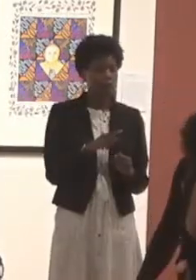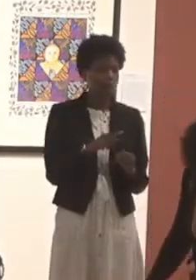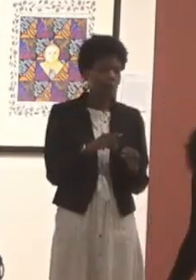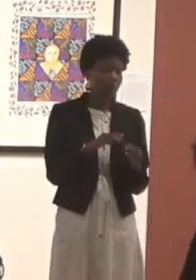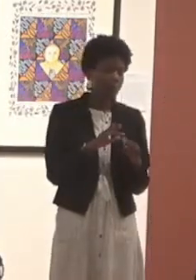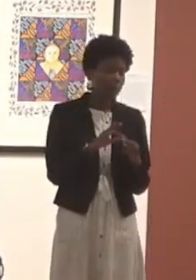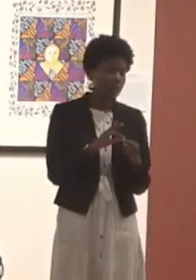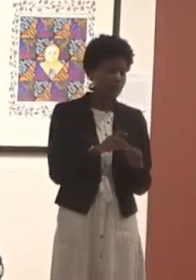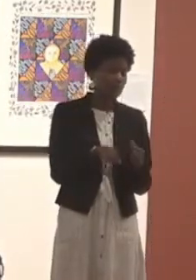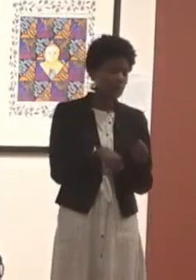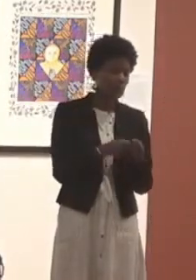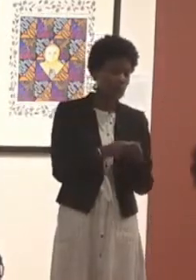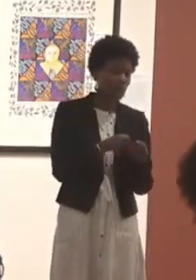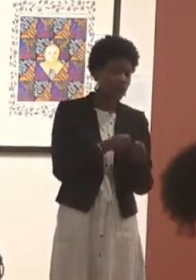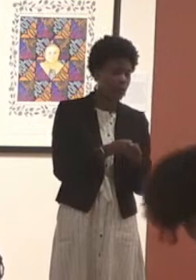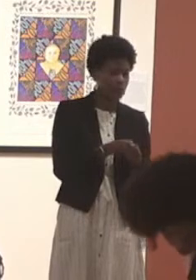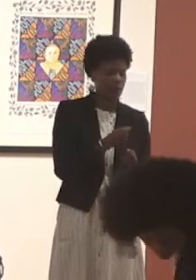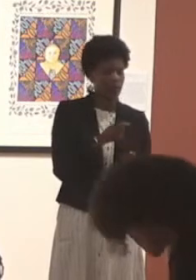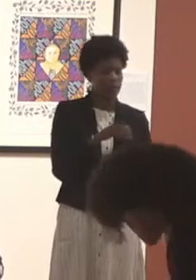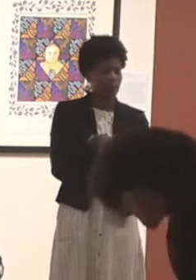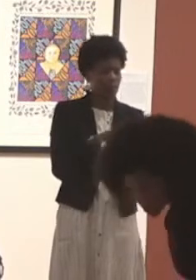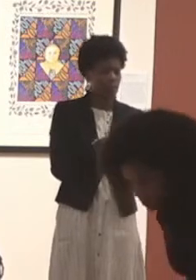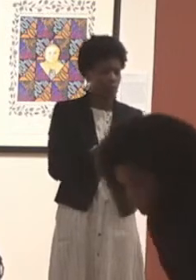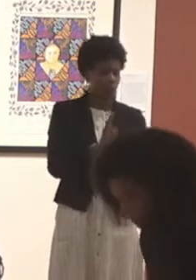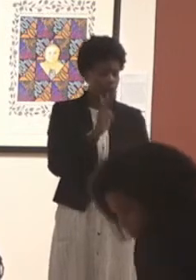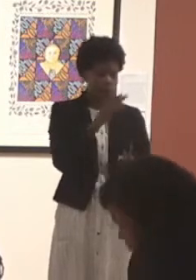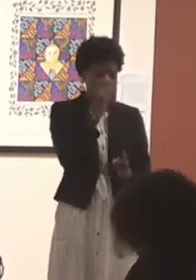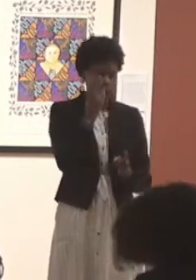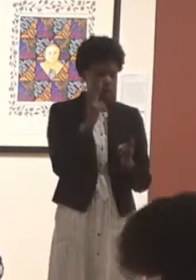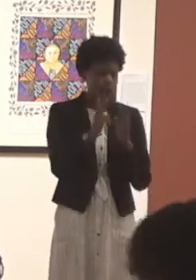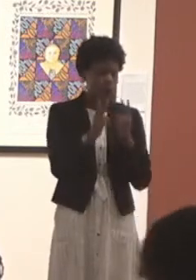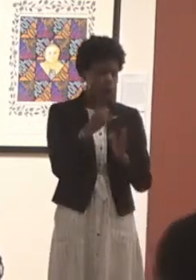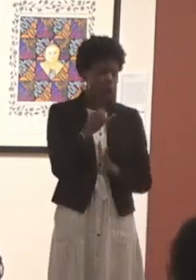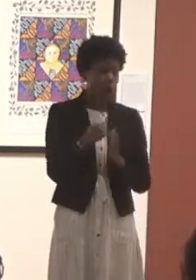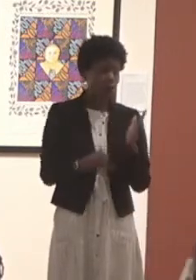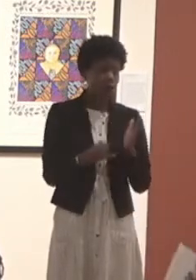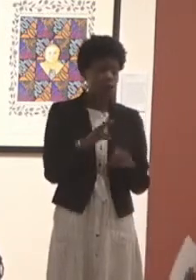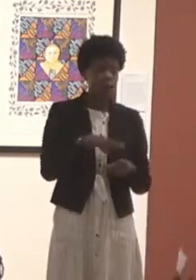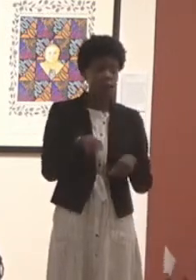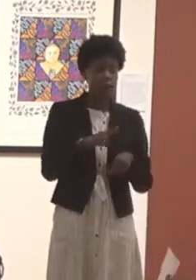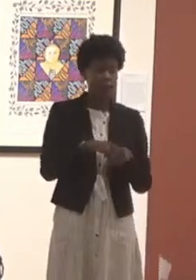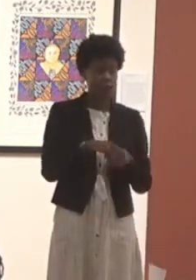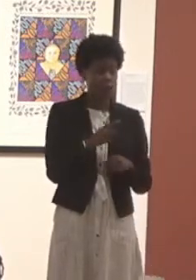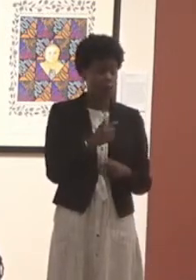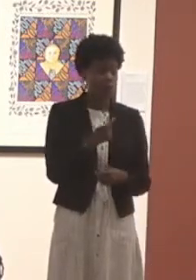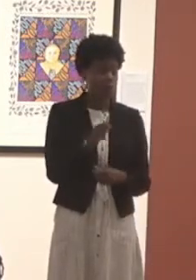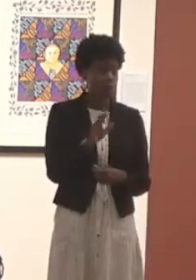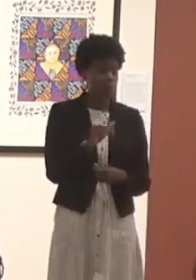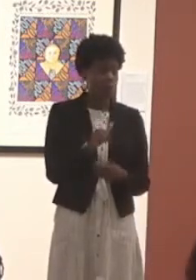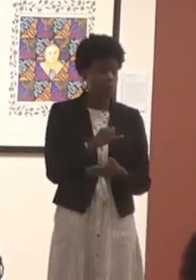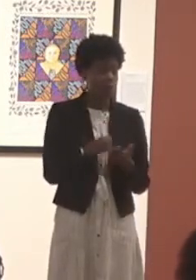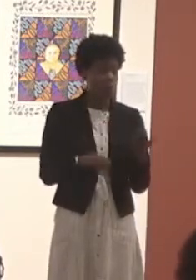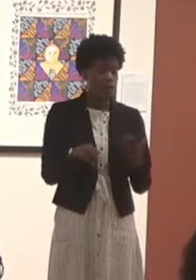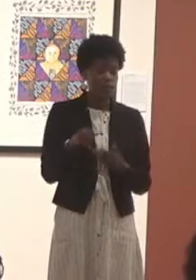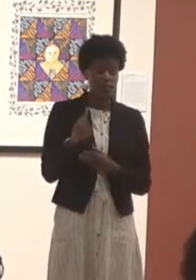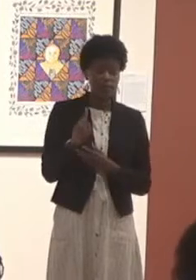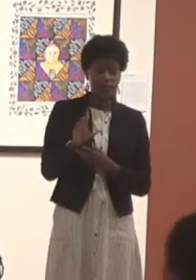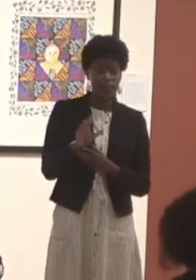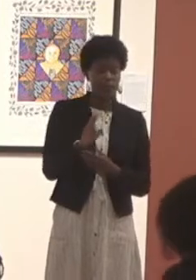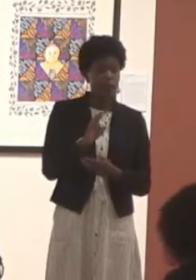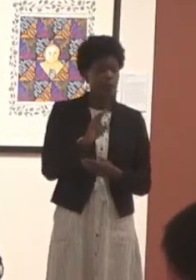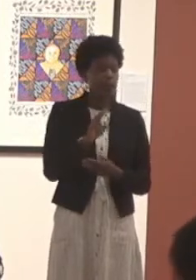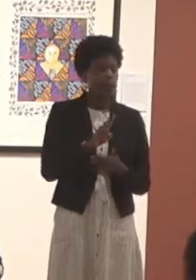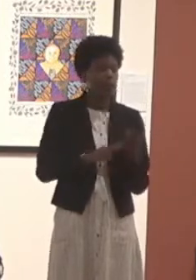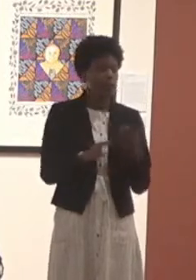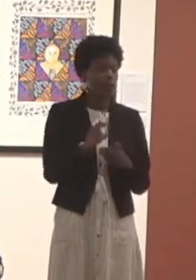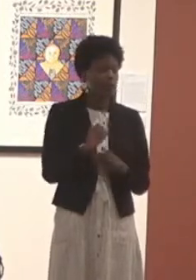for the Center of Advanced Study in Visual Arts, National Gallery of Art, Washington, D.C., and the University of Maryland's Independent